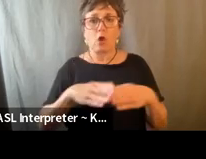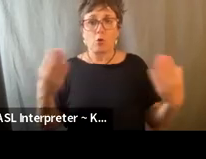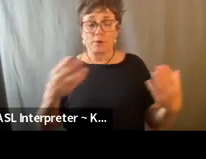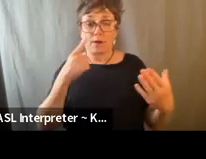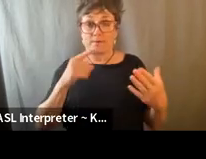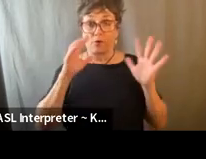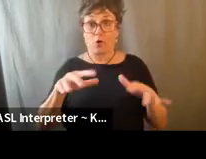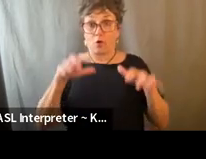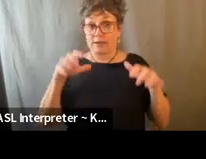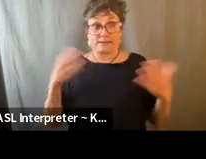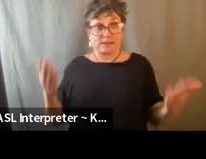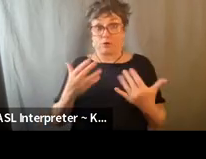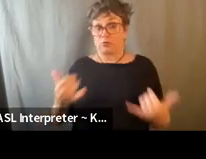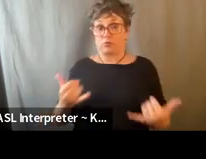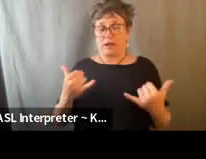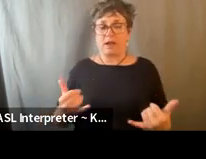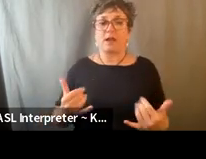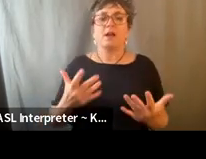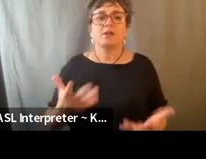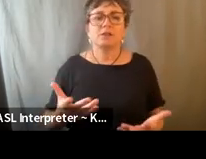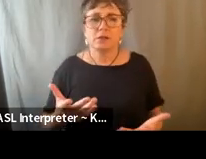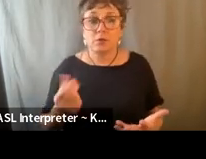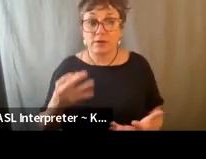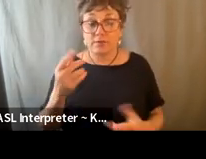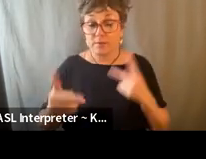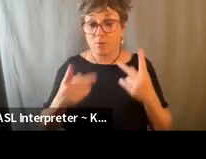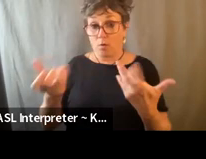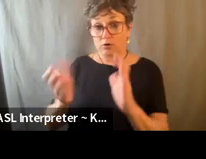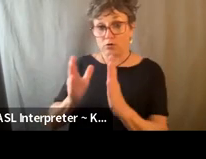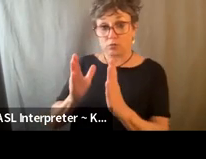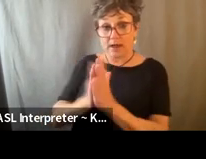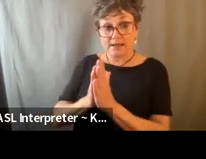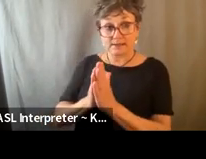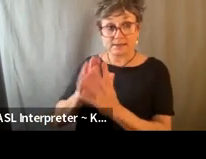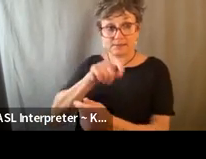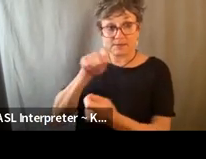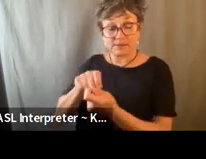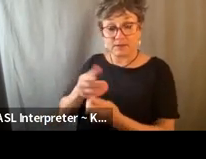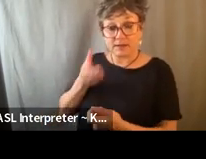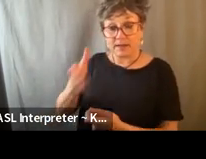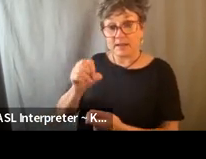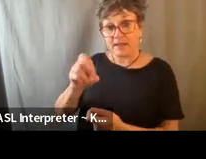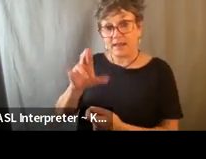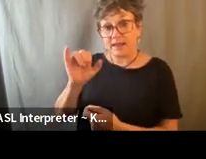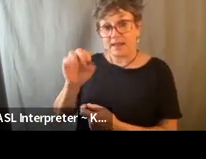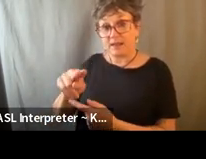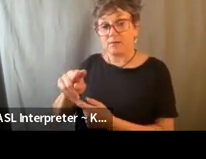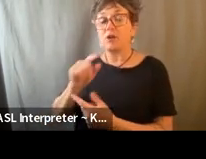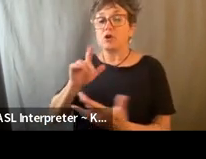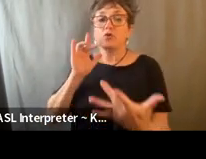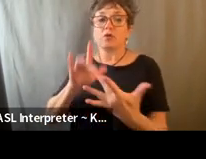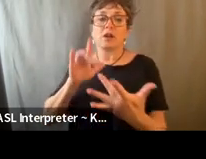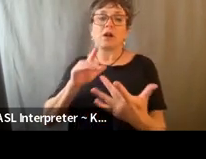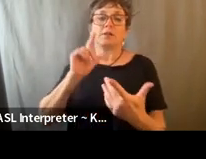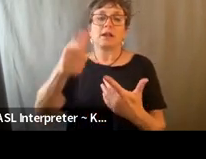And then if there's anything that anyone wants to ask specifically of Erin, you can reach out following the presentation and we'll